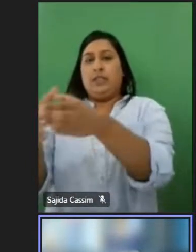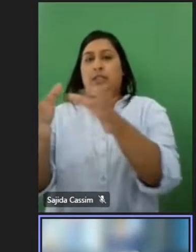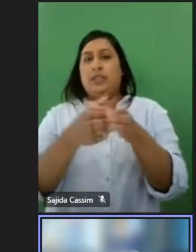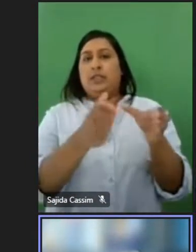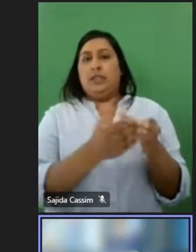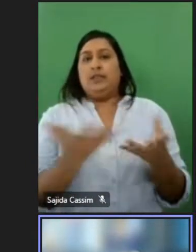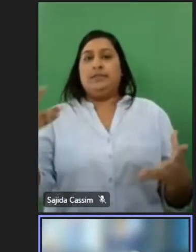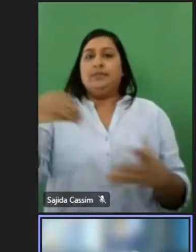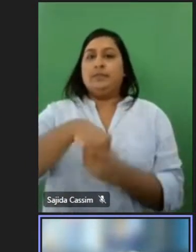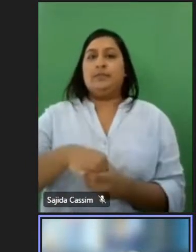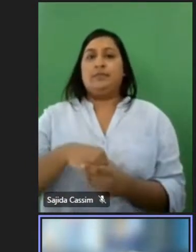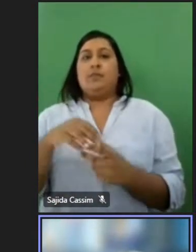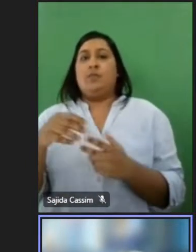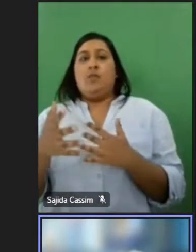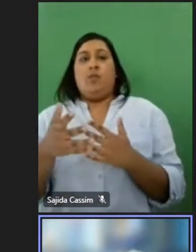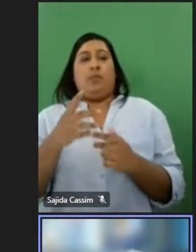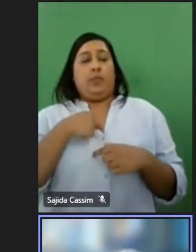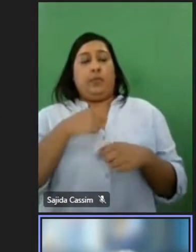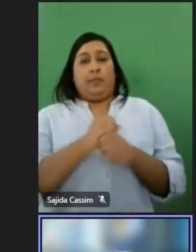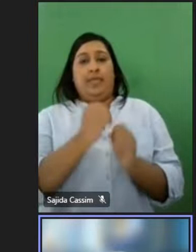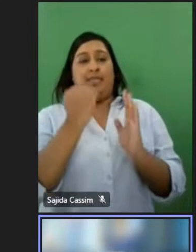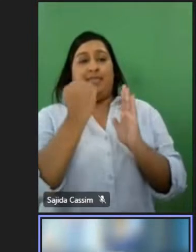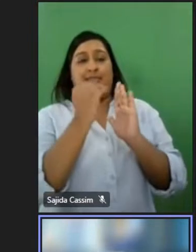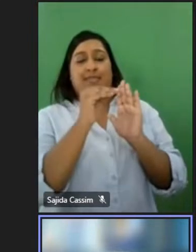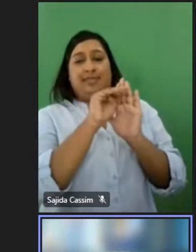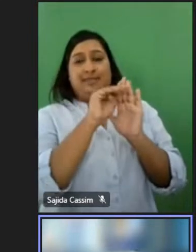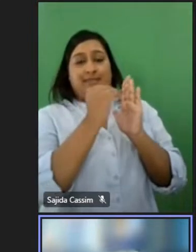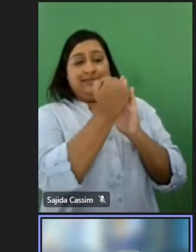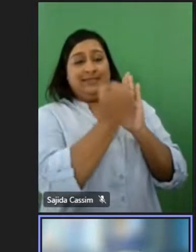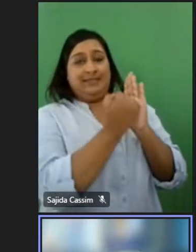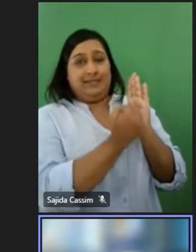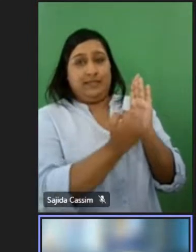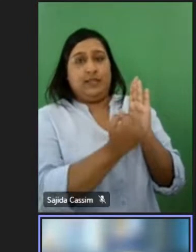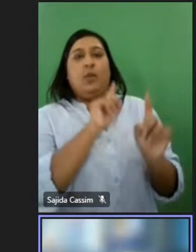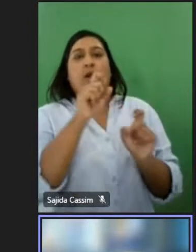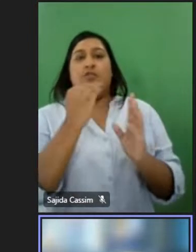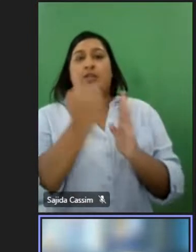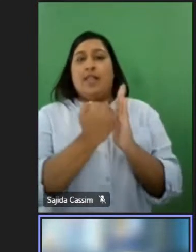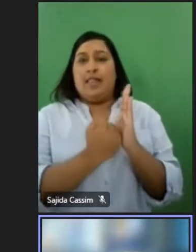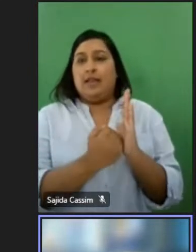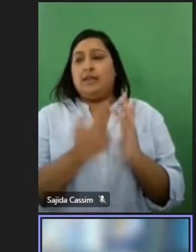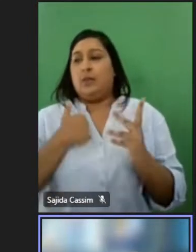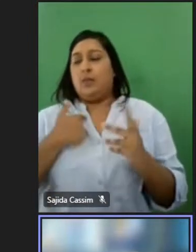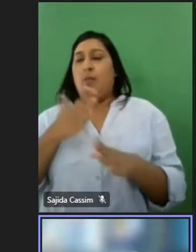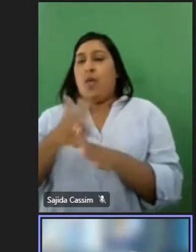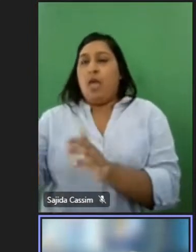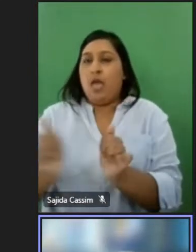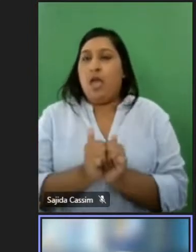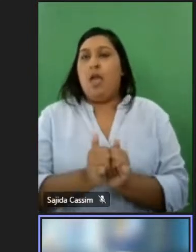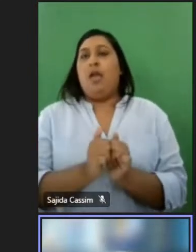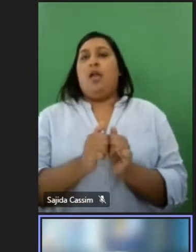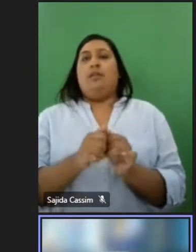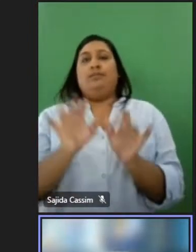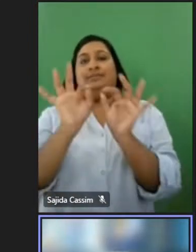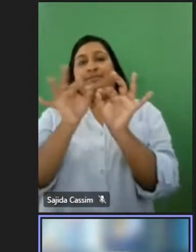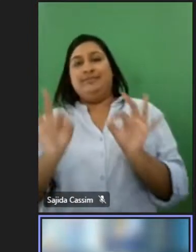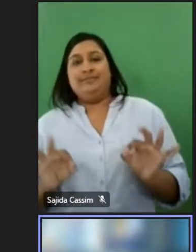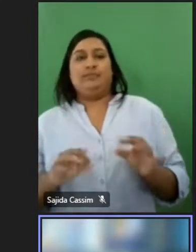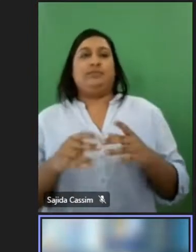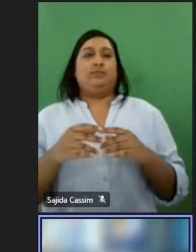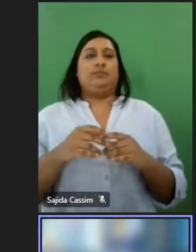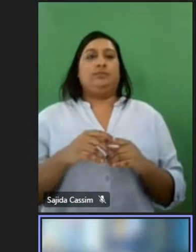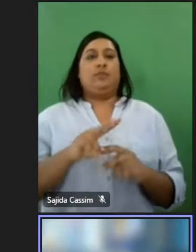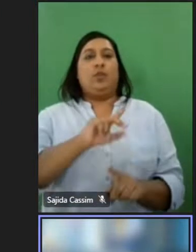of the survey instrument, sorting out the logistics behind that, and